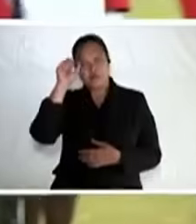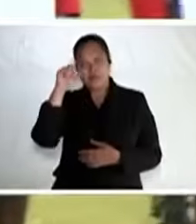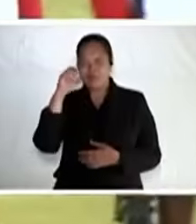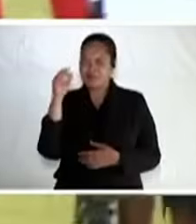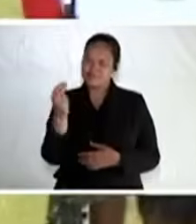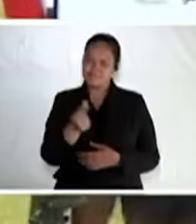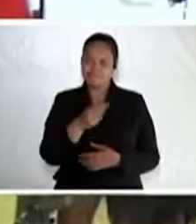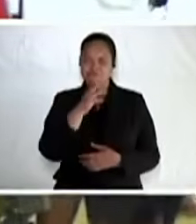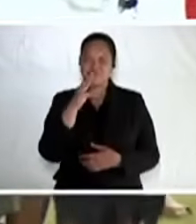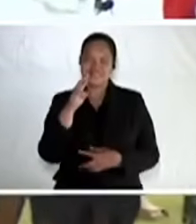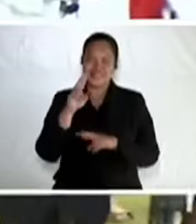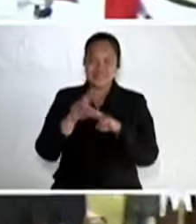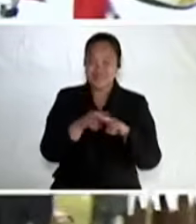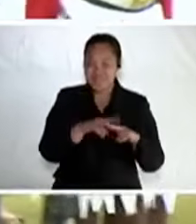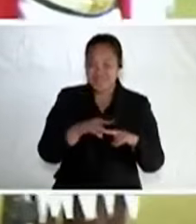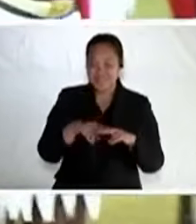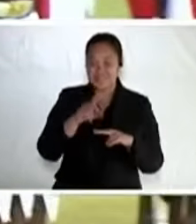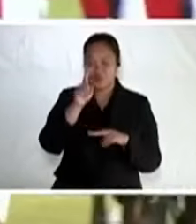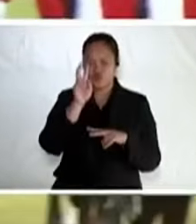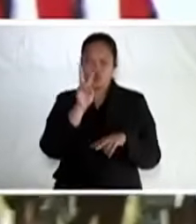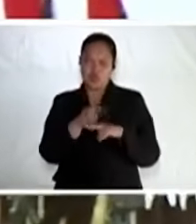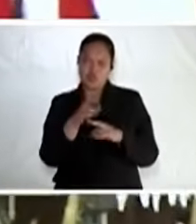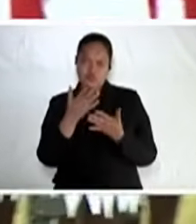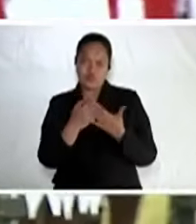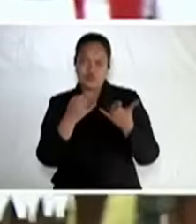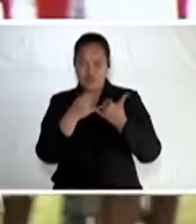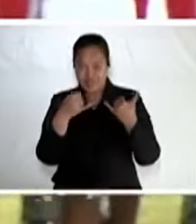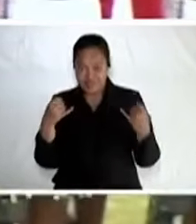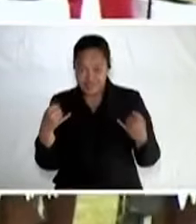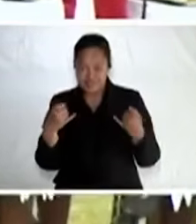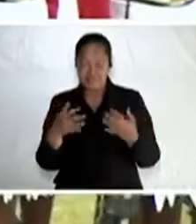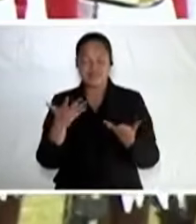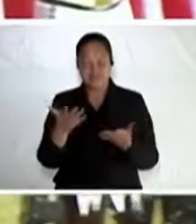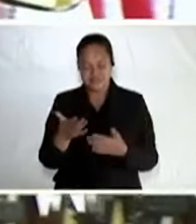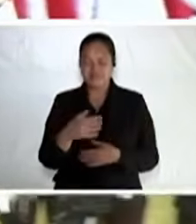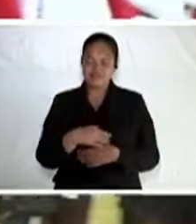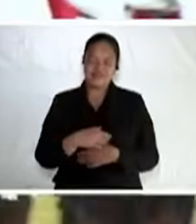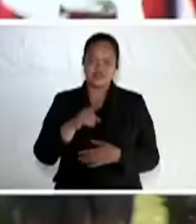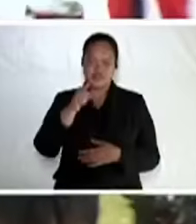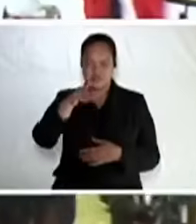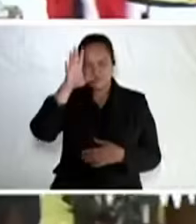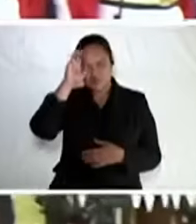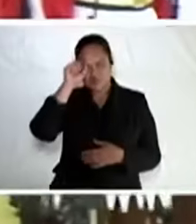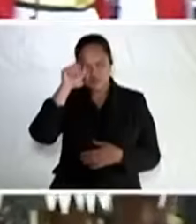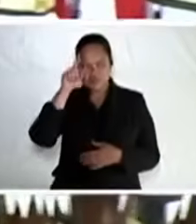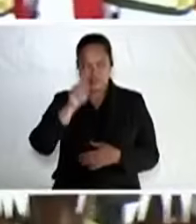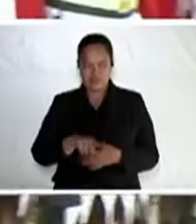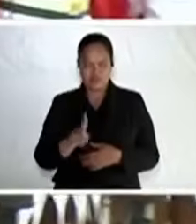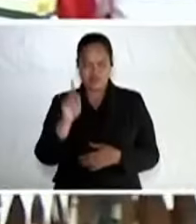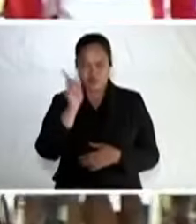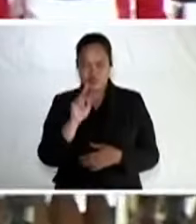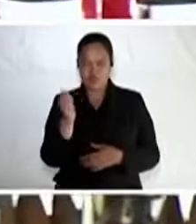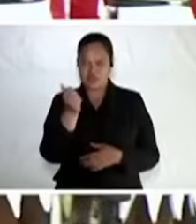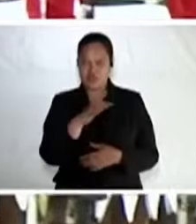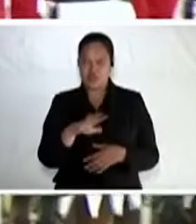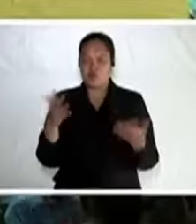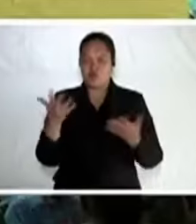sini kuwa kana ndo tala no take na bika enda sarava ena sini kuwa ena rara lewa na Albert